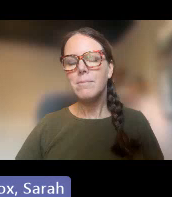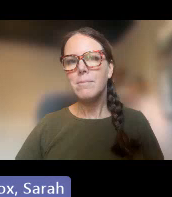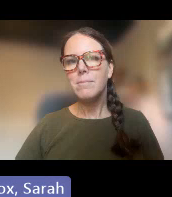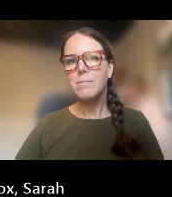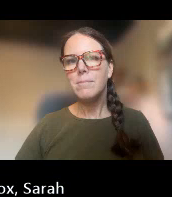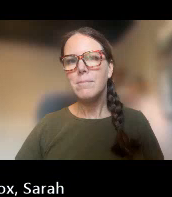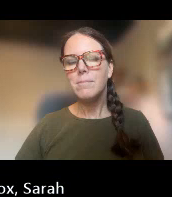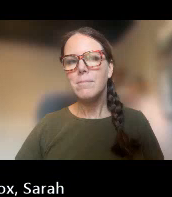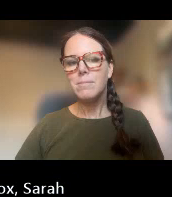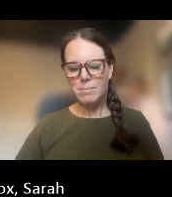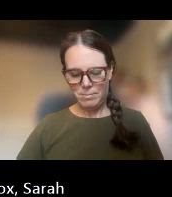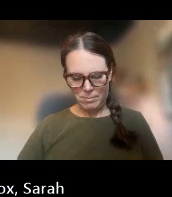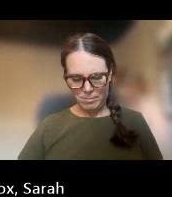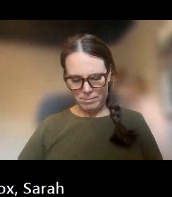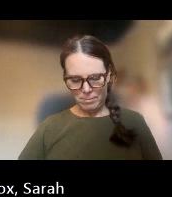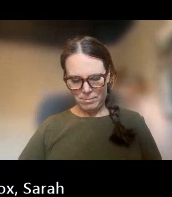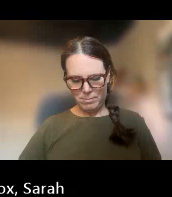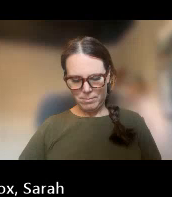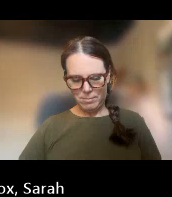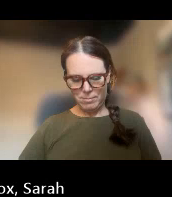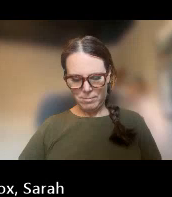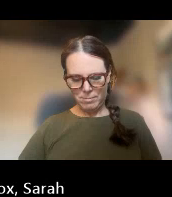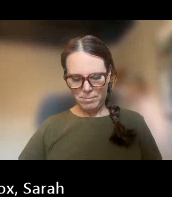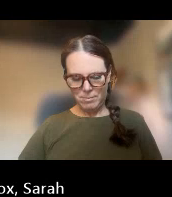already several elsewhere in the metro area?